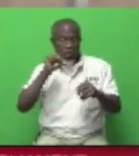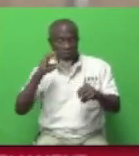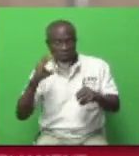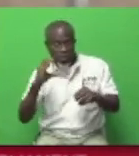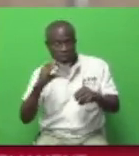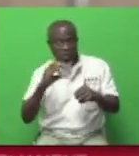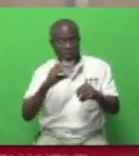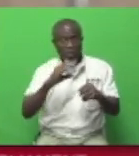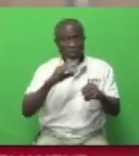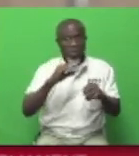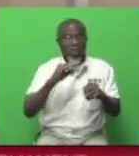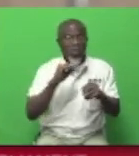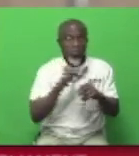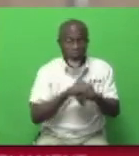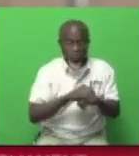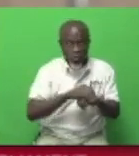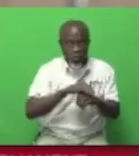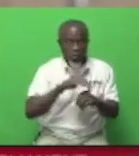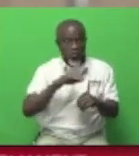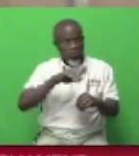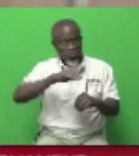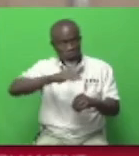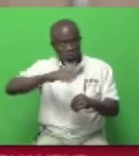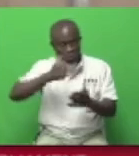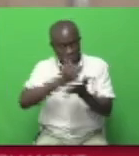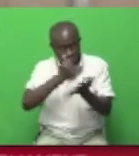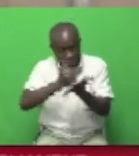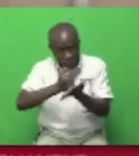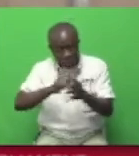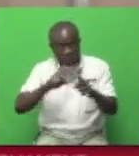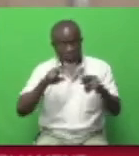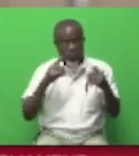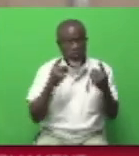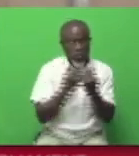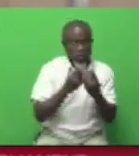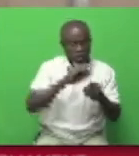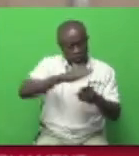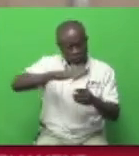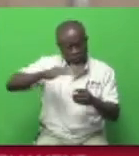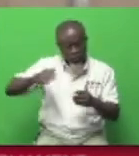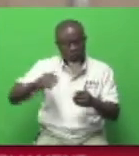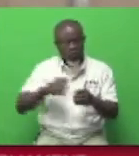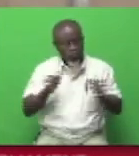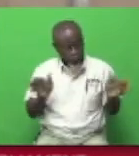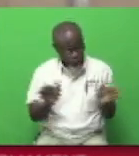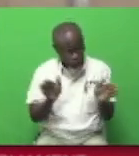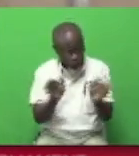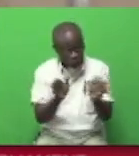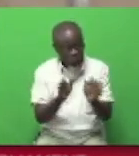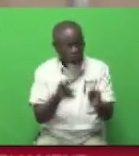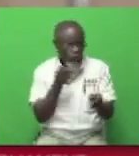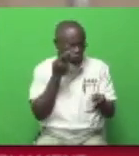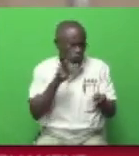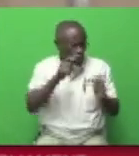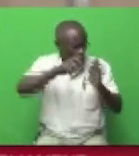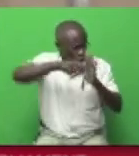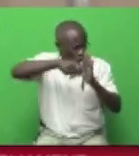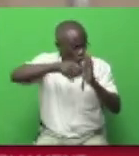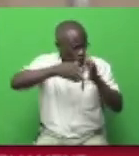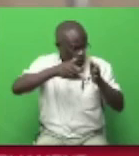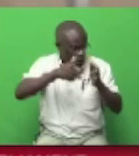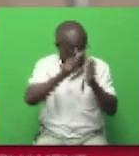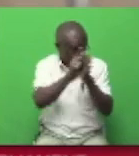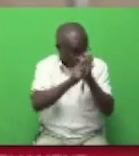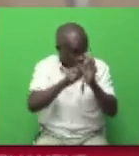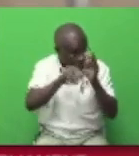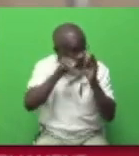Immigration Division, to name a few. So what we have been doing and what we have been encouraging amongst these units is once laws are placed on the books, we